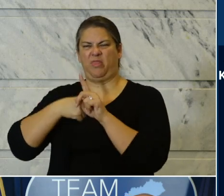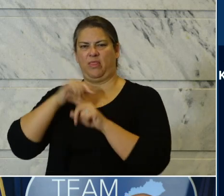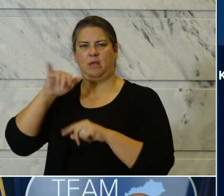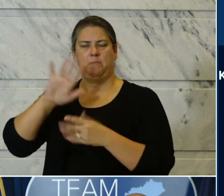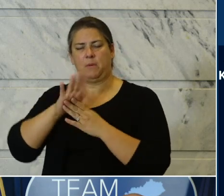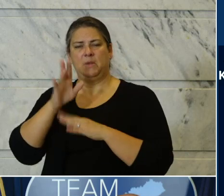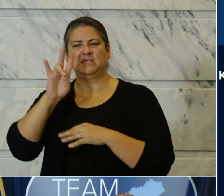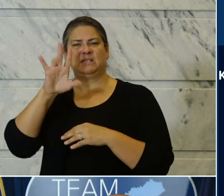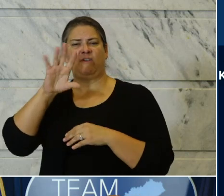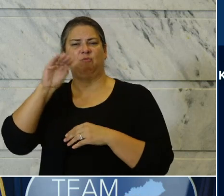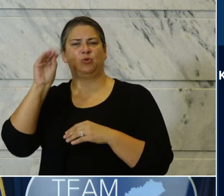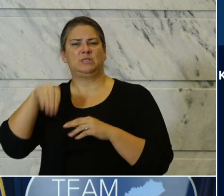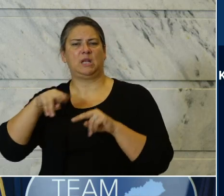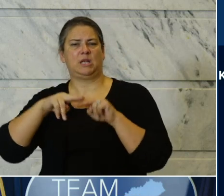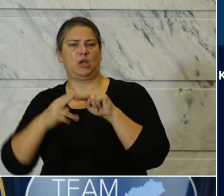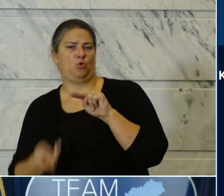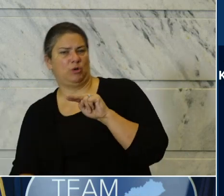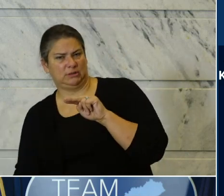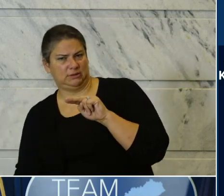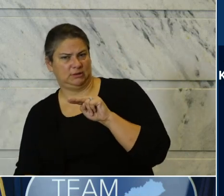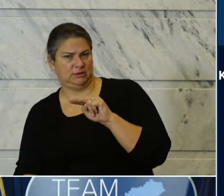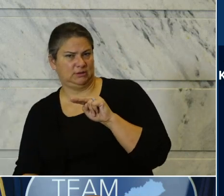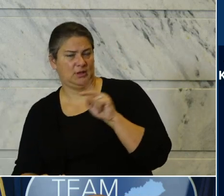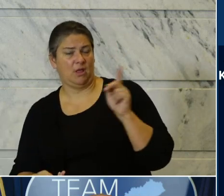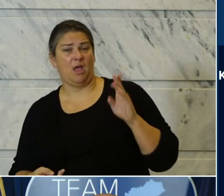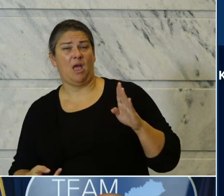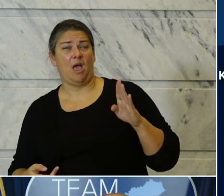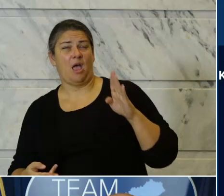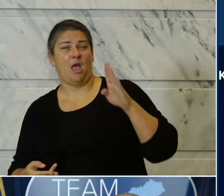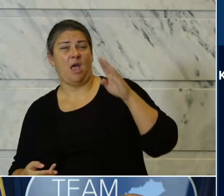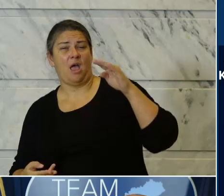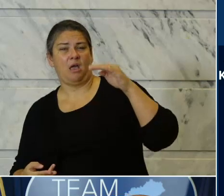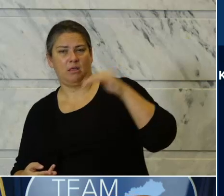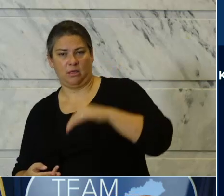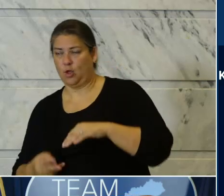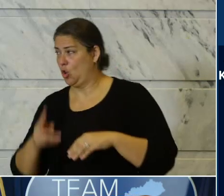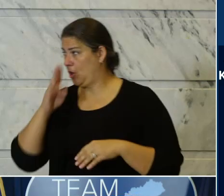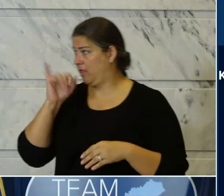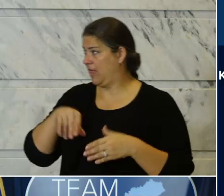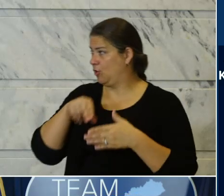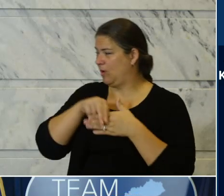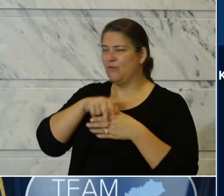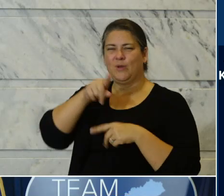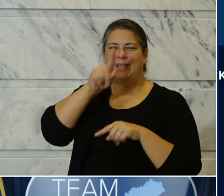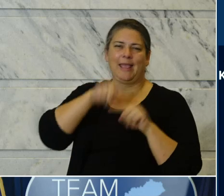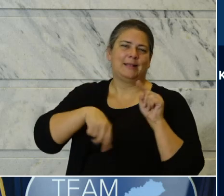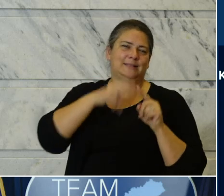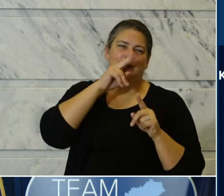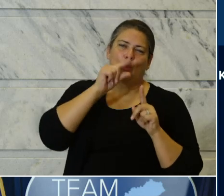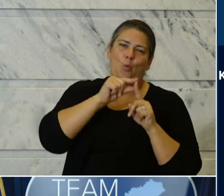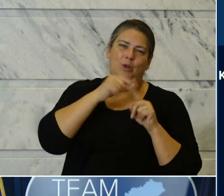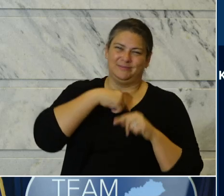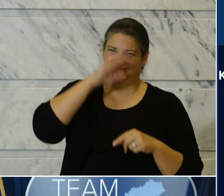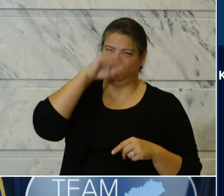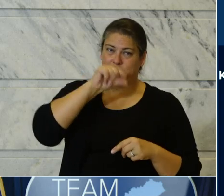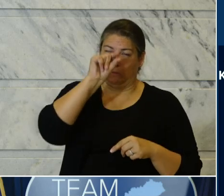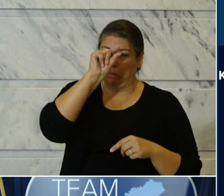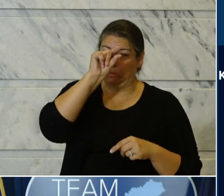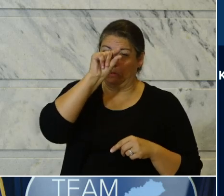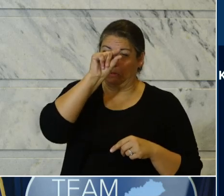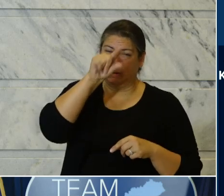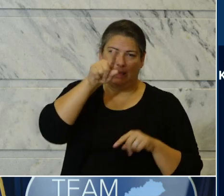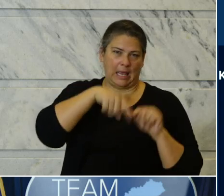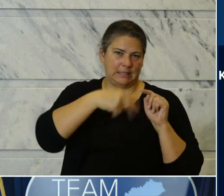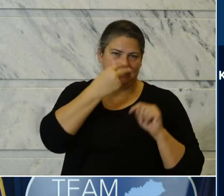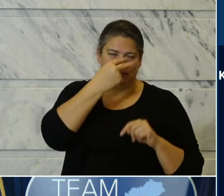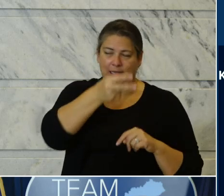you on the next slide the graph that shows more detail. You won't be able to read these words from home, but I'll just tell you. On